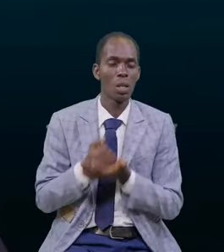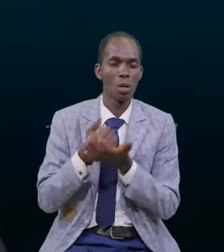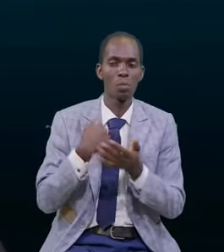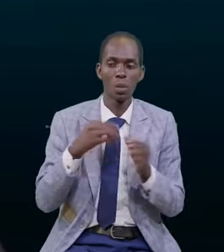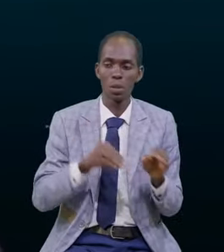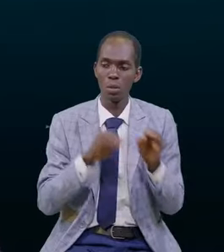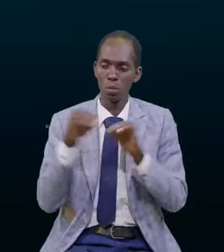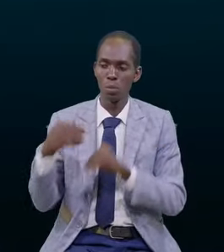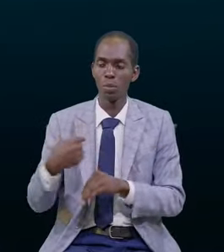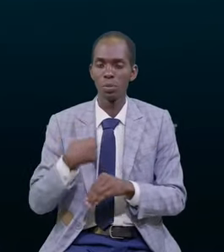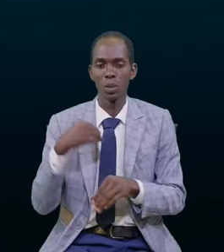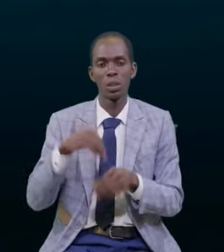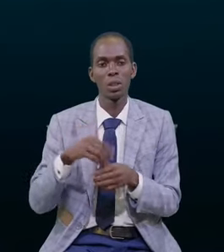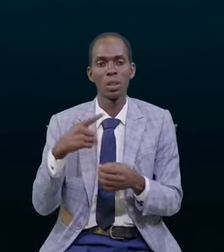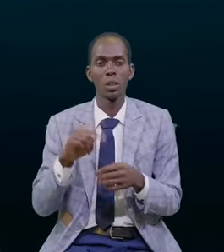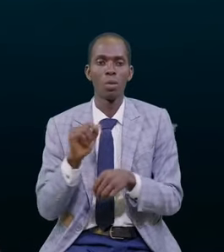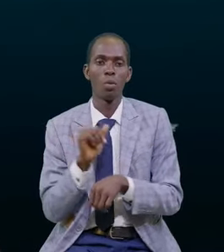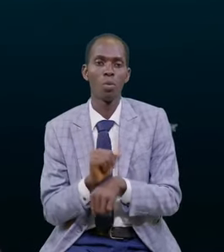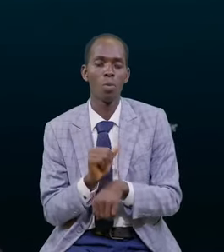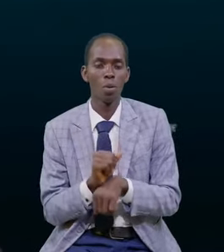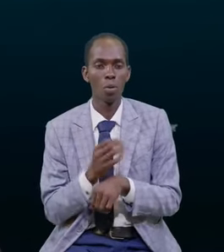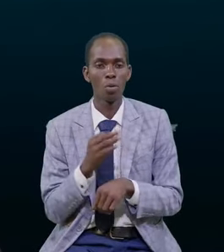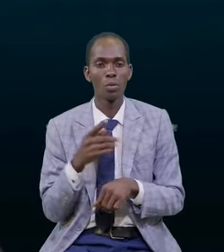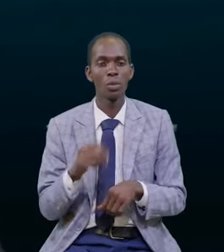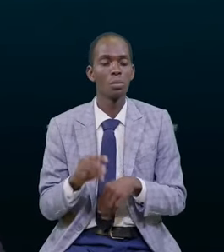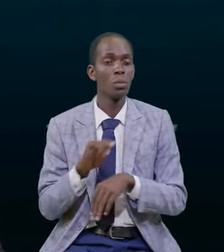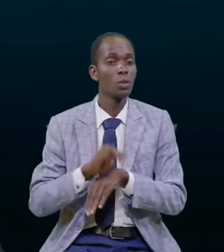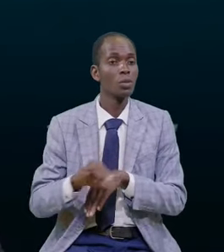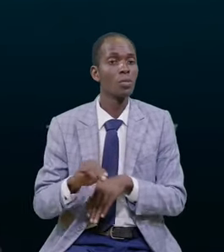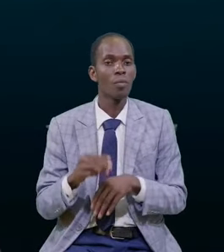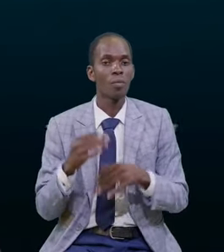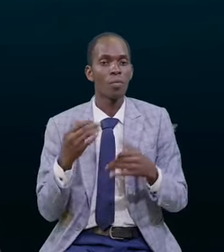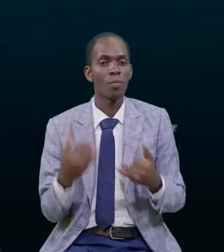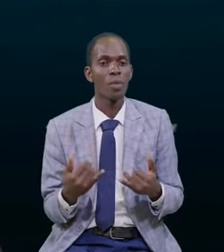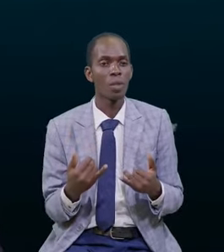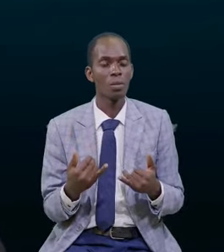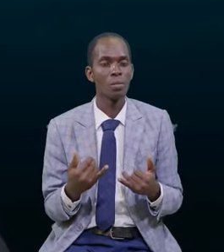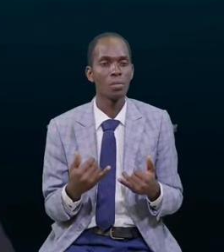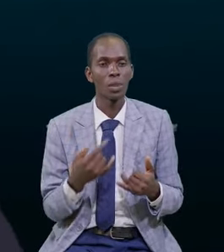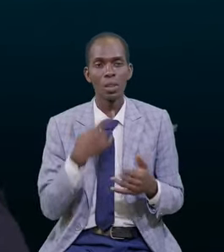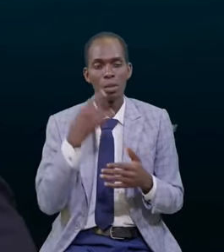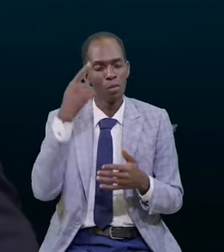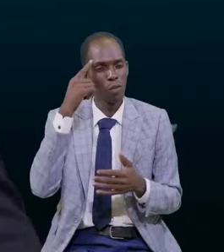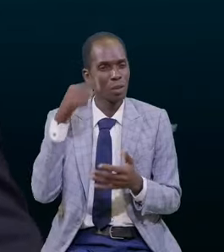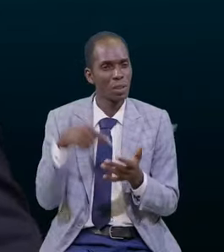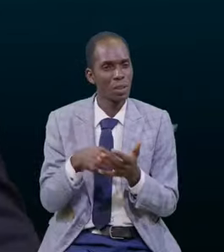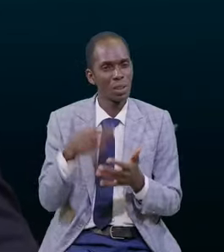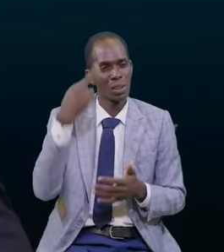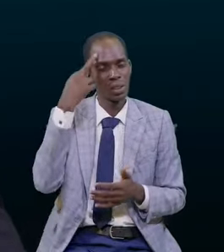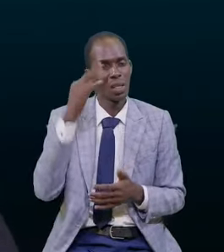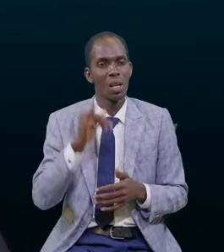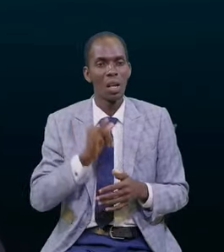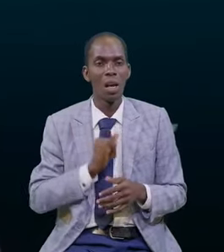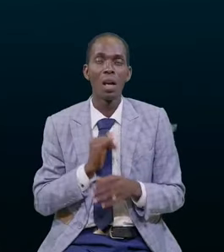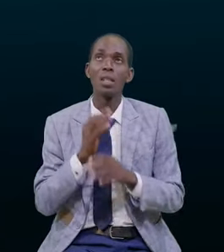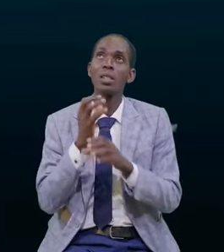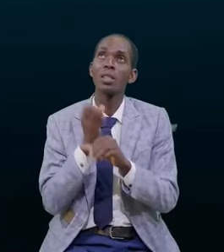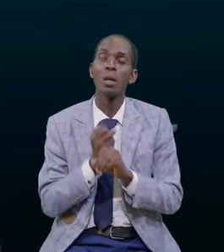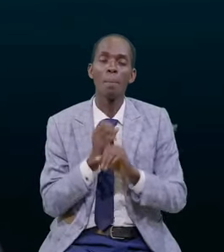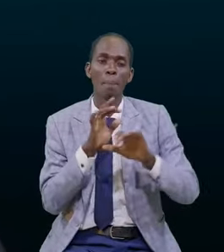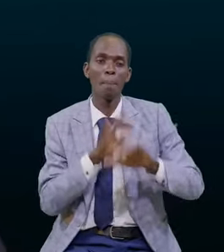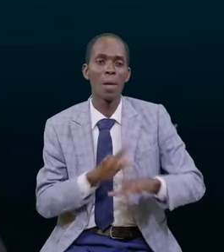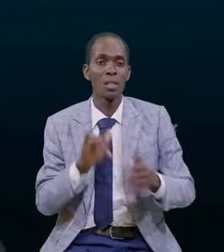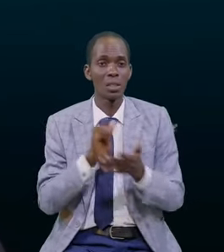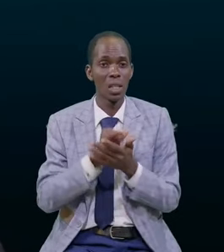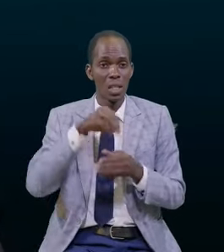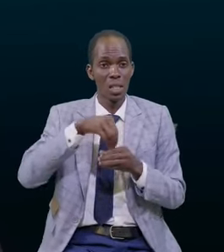verse 16 he then added there how be it for this cause I obtained Mercy that in me first Jesus Christ